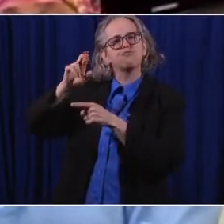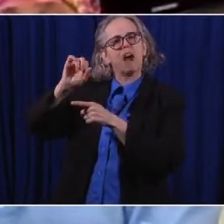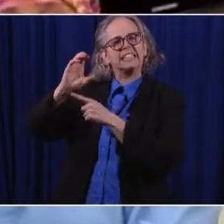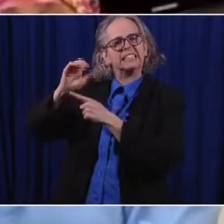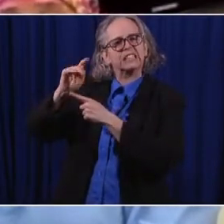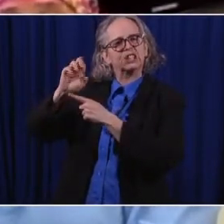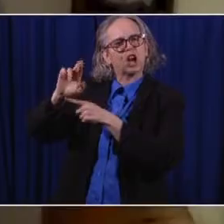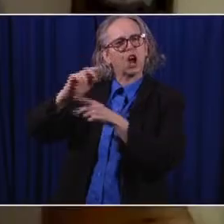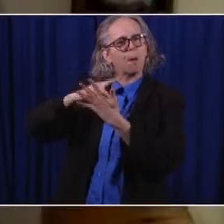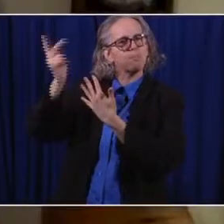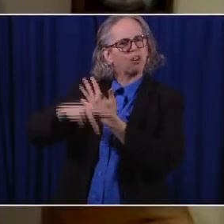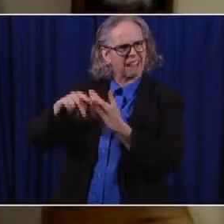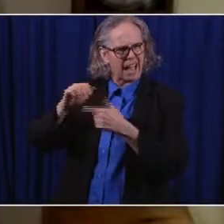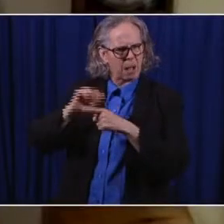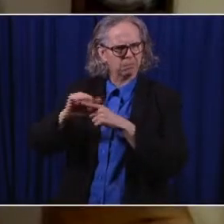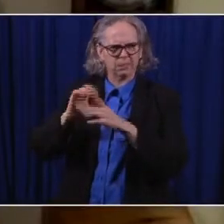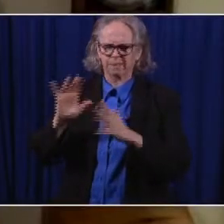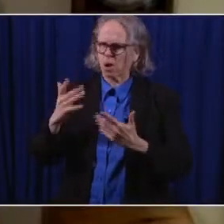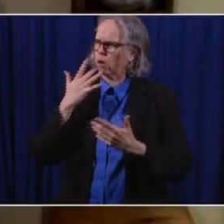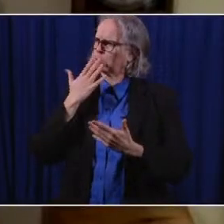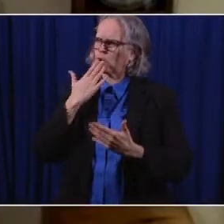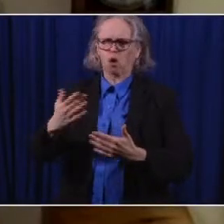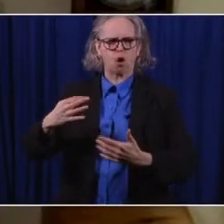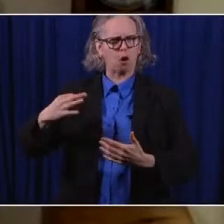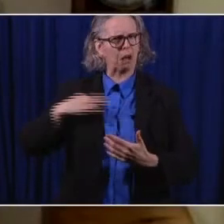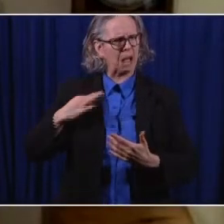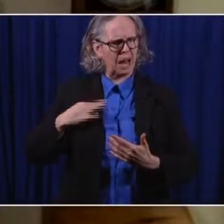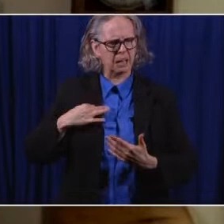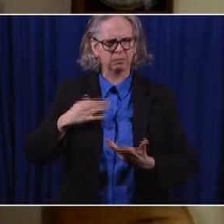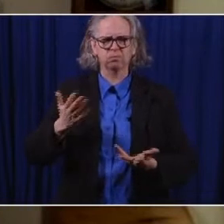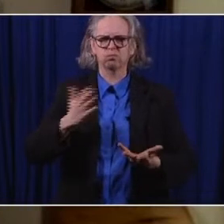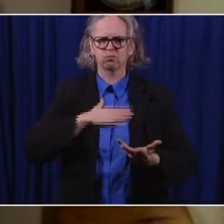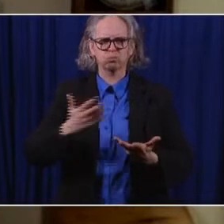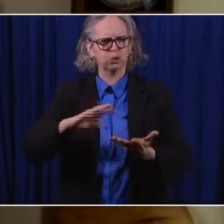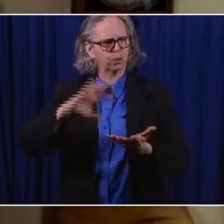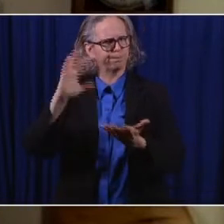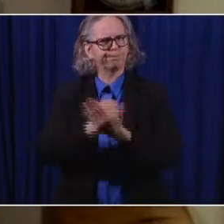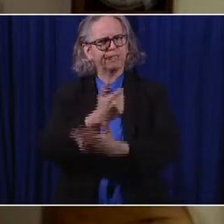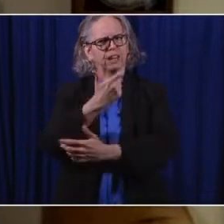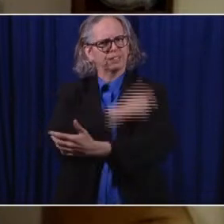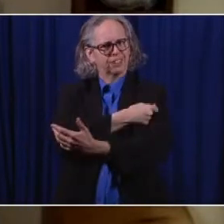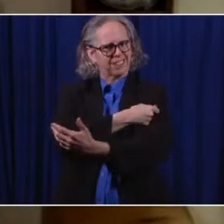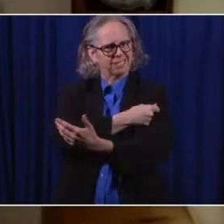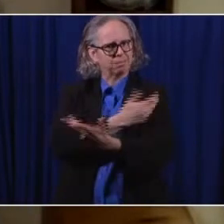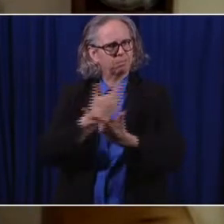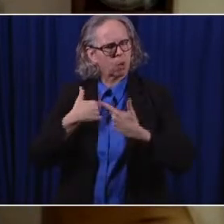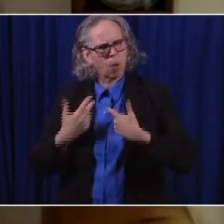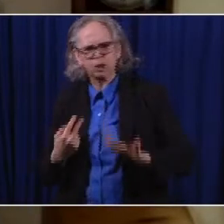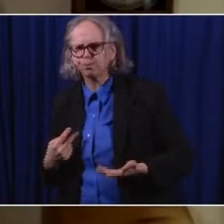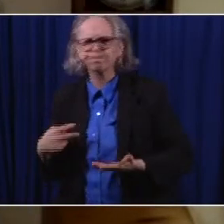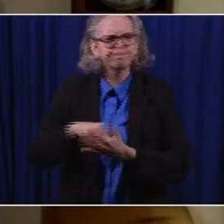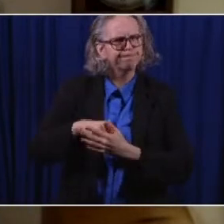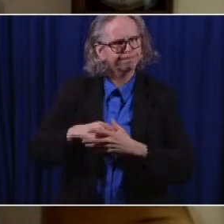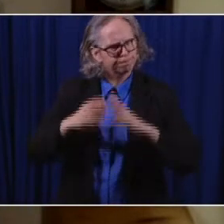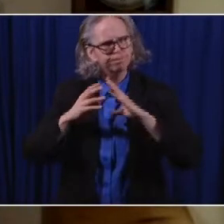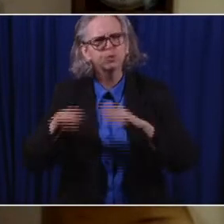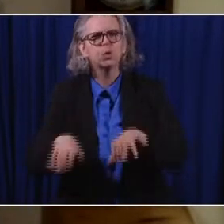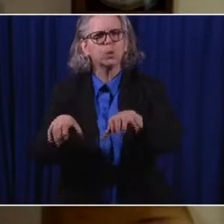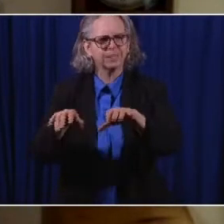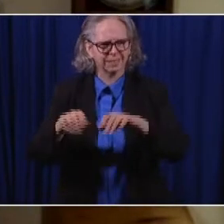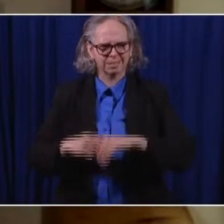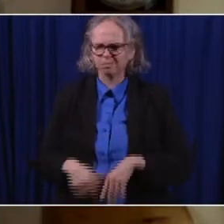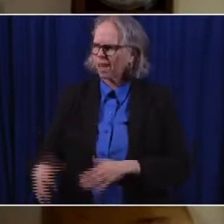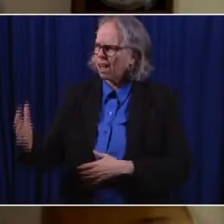up. Well, we appreciate that very, very much. And your message to anybody who's, about to get